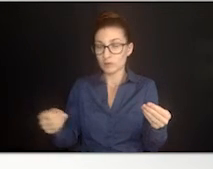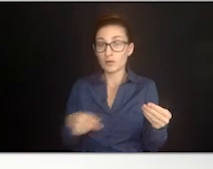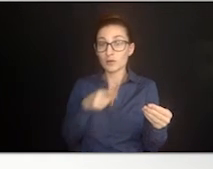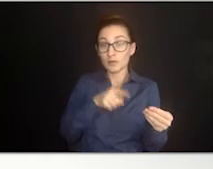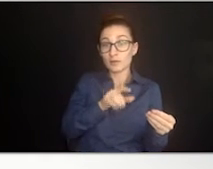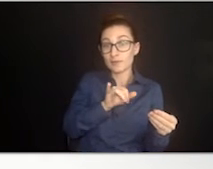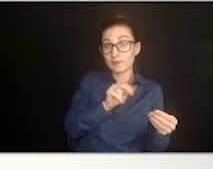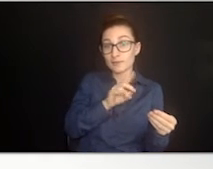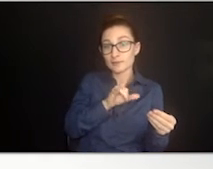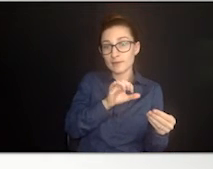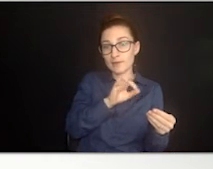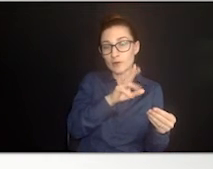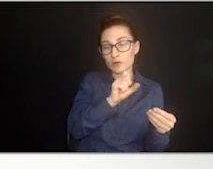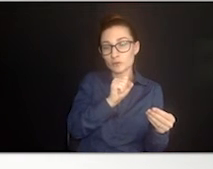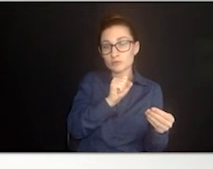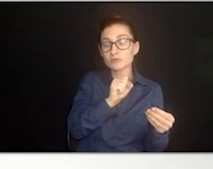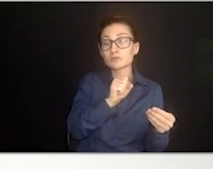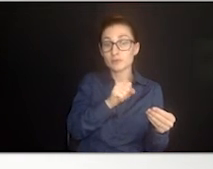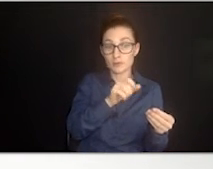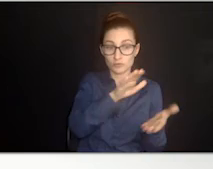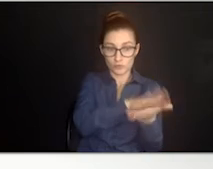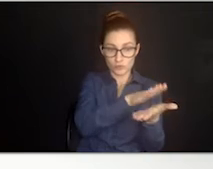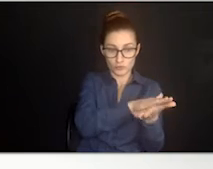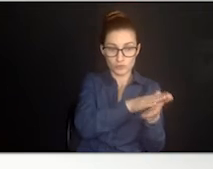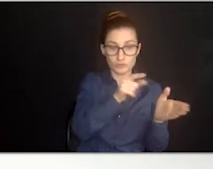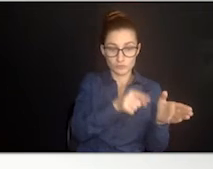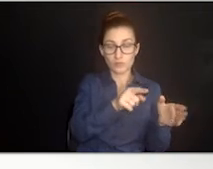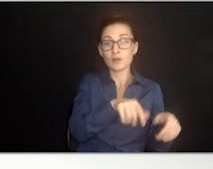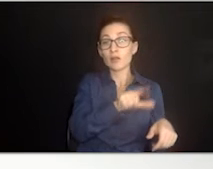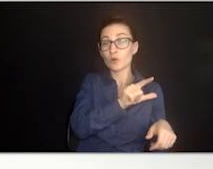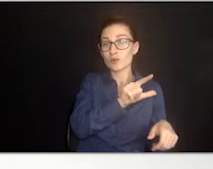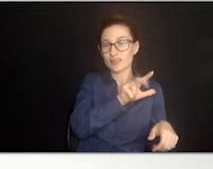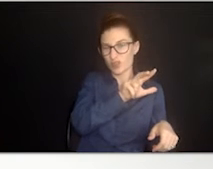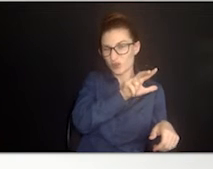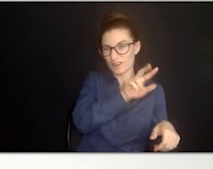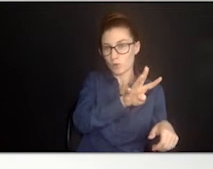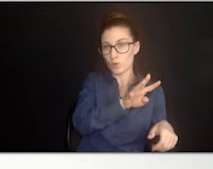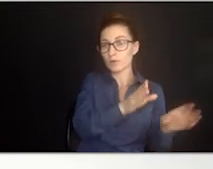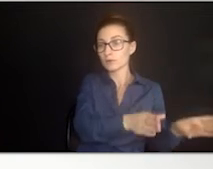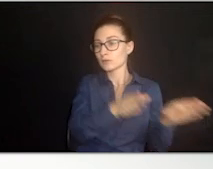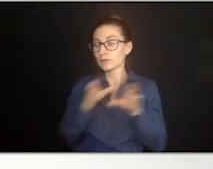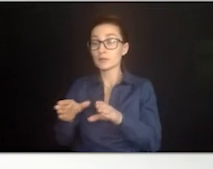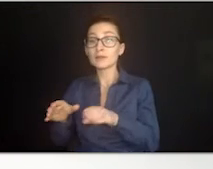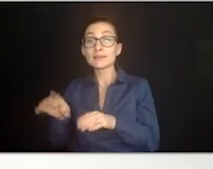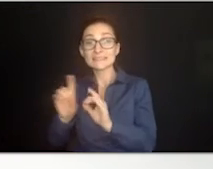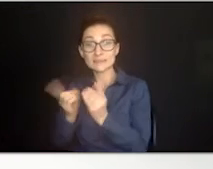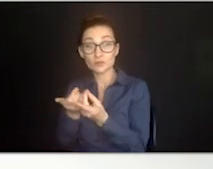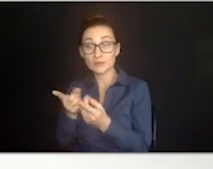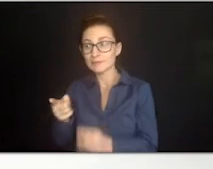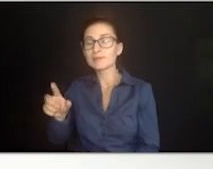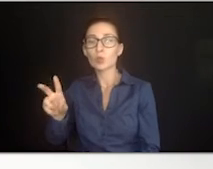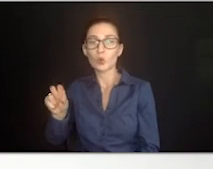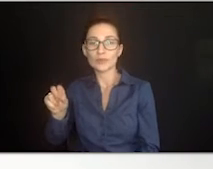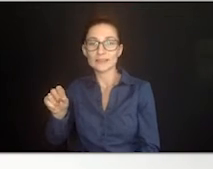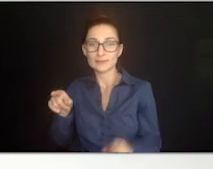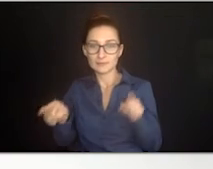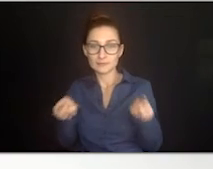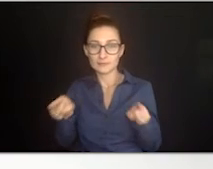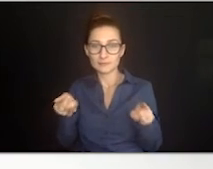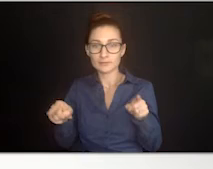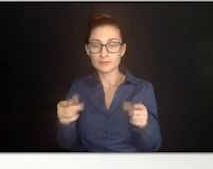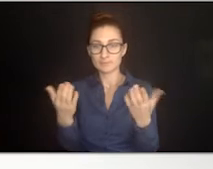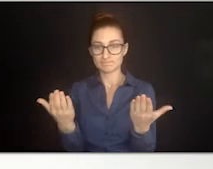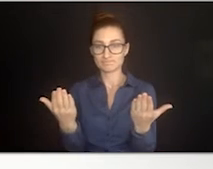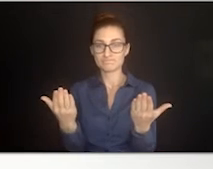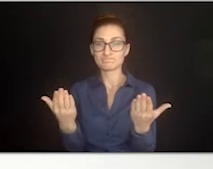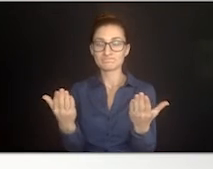There are 34 indicators that schools address. And then the other one is district indicators. There are 30 of those. So it